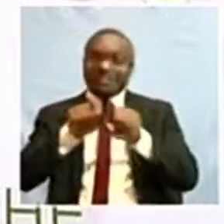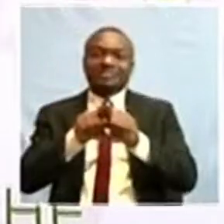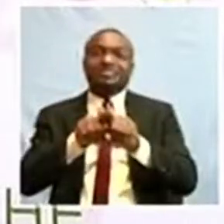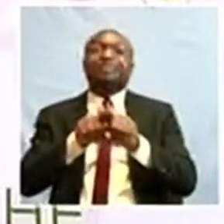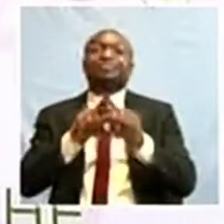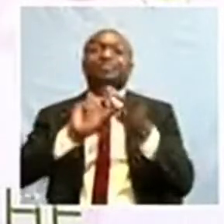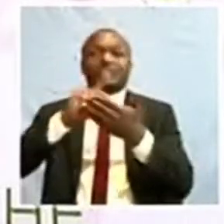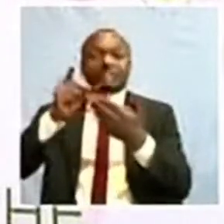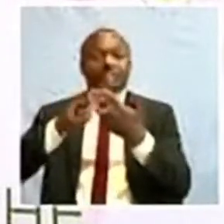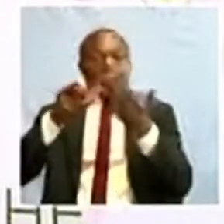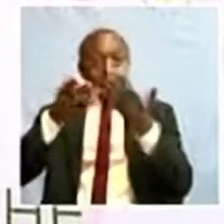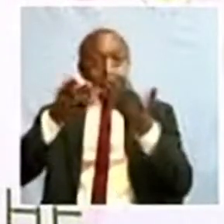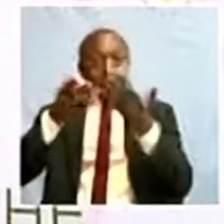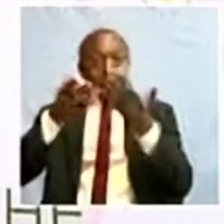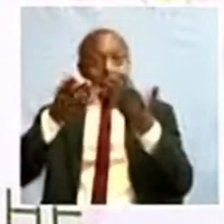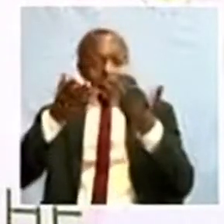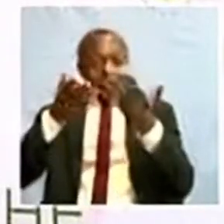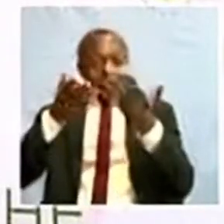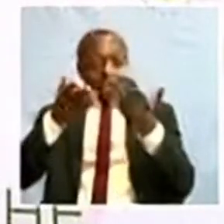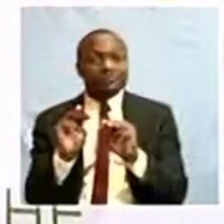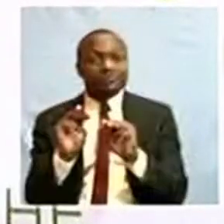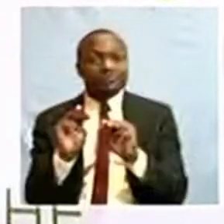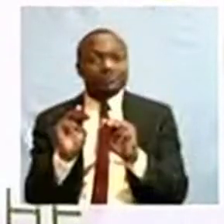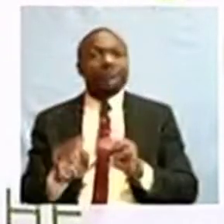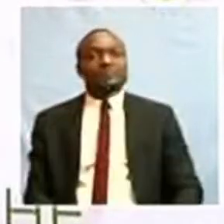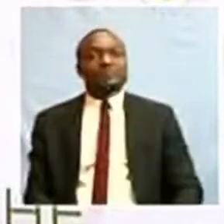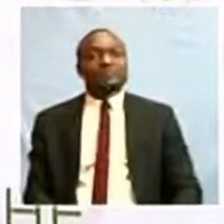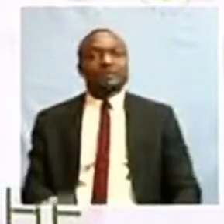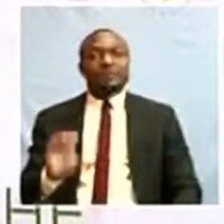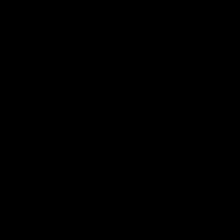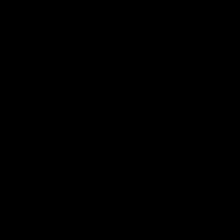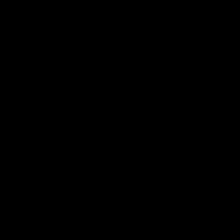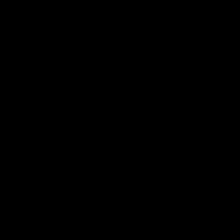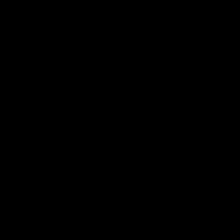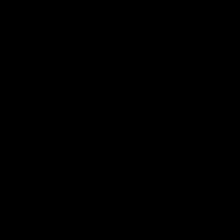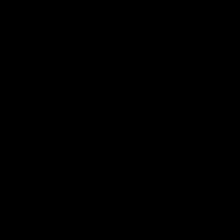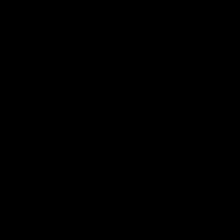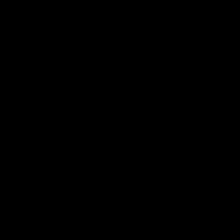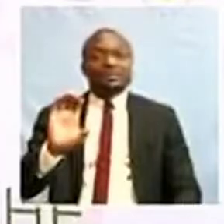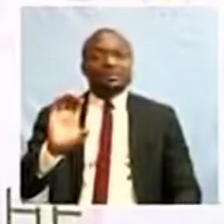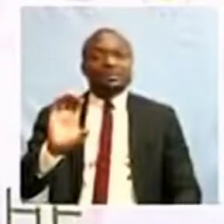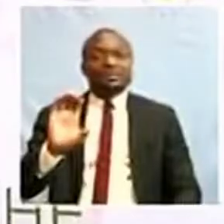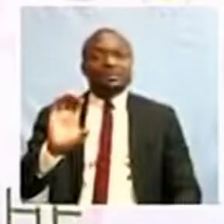platform. So for starters, to Chelekwa,